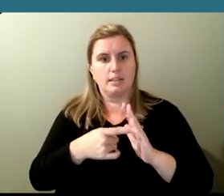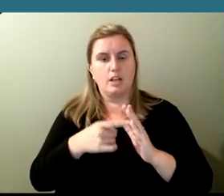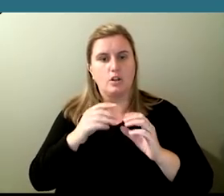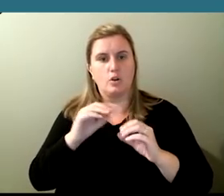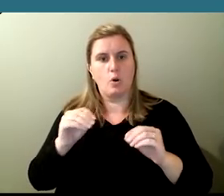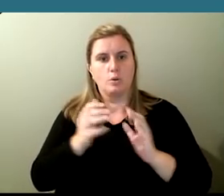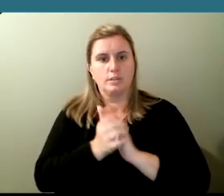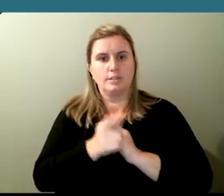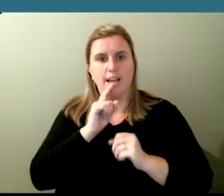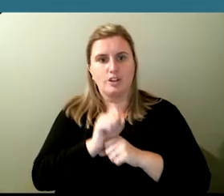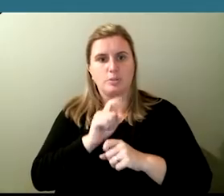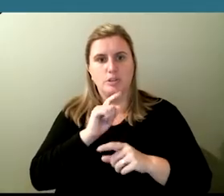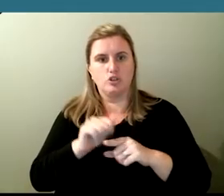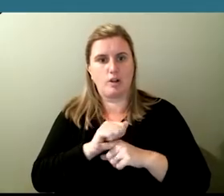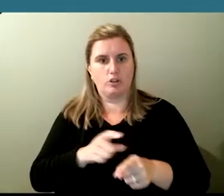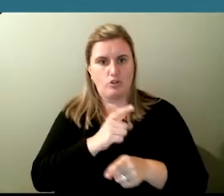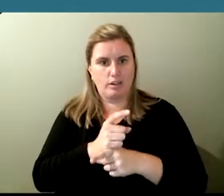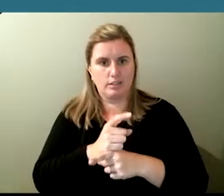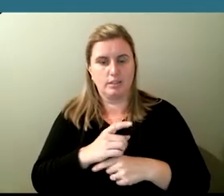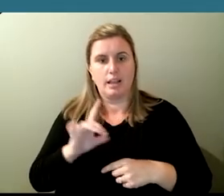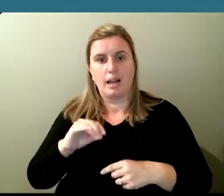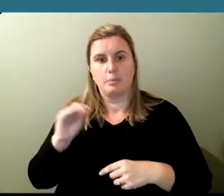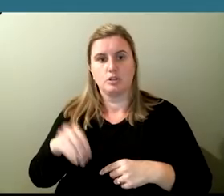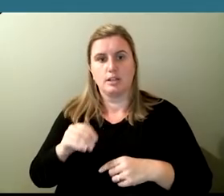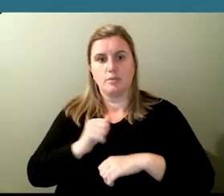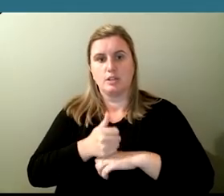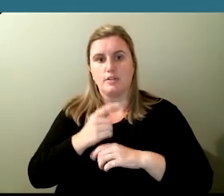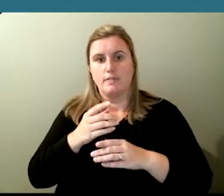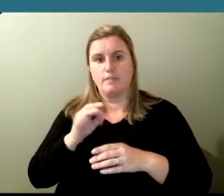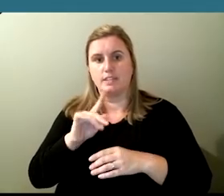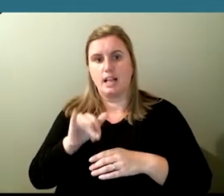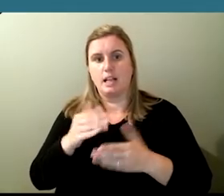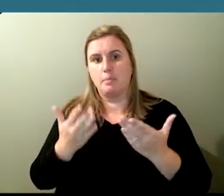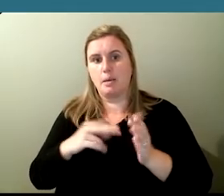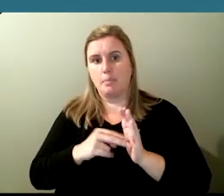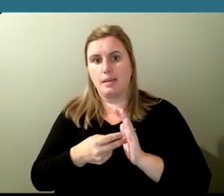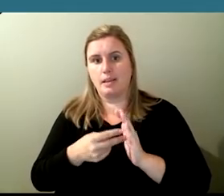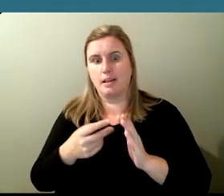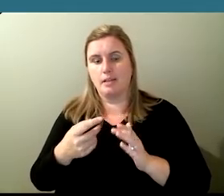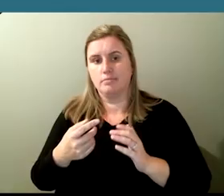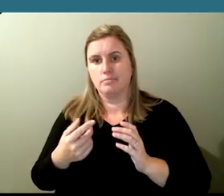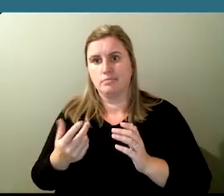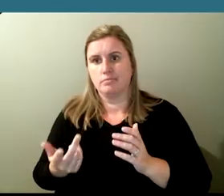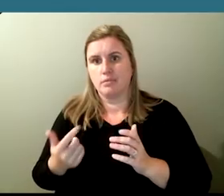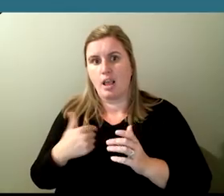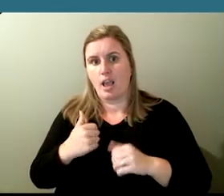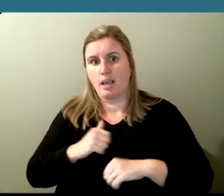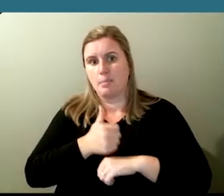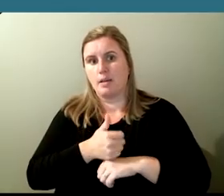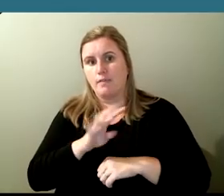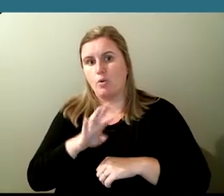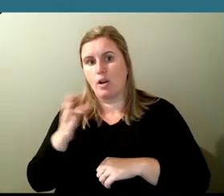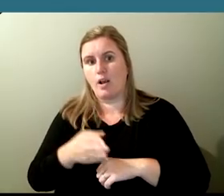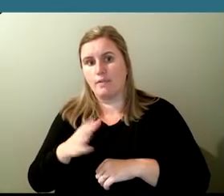skill is actually being trained correctly. 80% implementation fidelity may mean that I implemented 4 out of